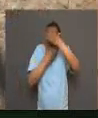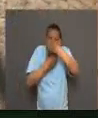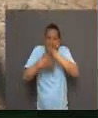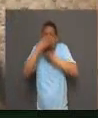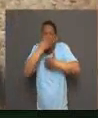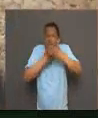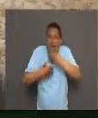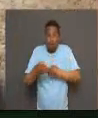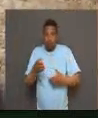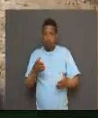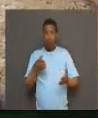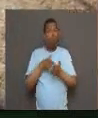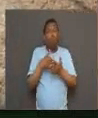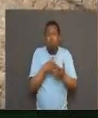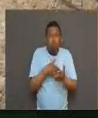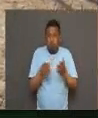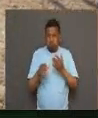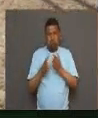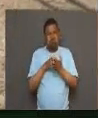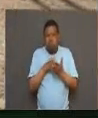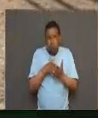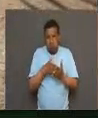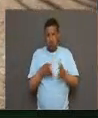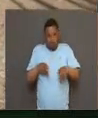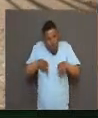are poor for agriculture.